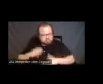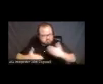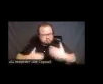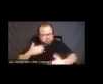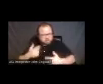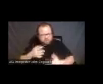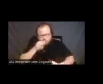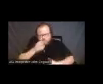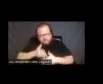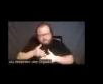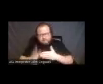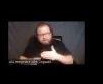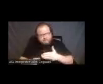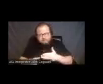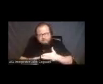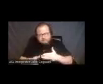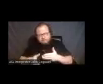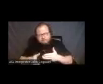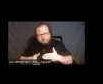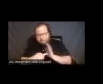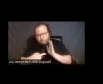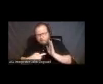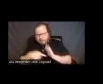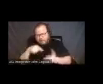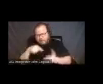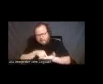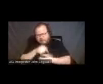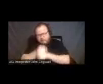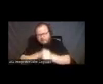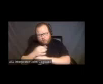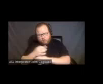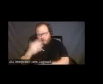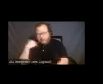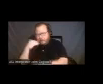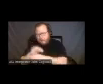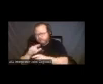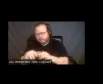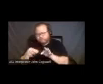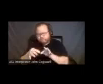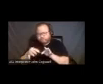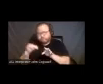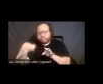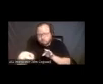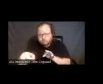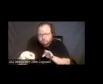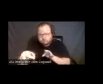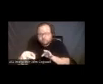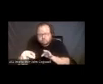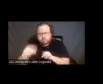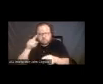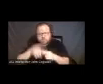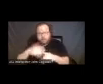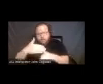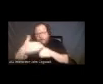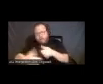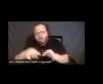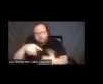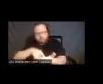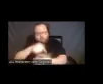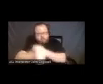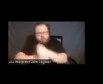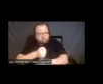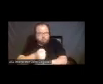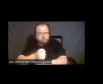to be completed this year or late last year, and now the date has been extended to the end of this year.